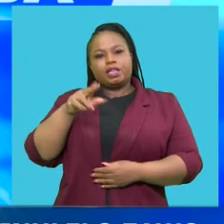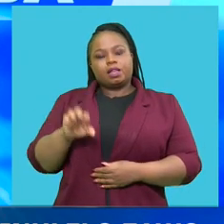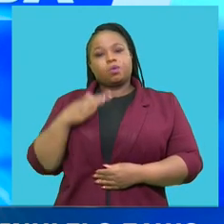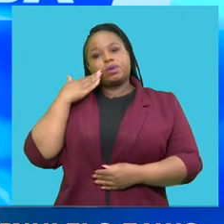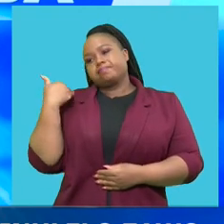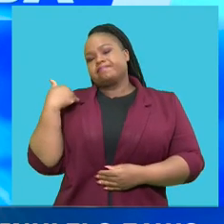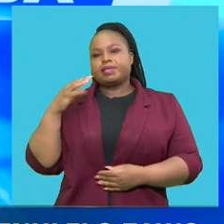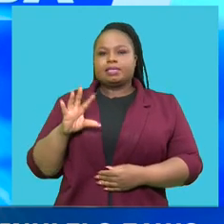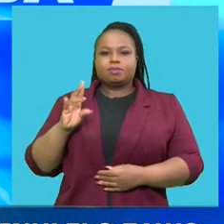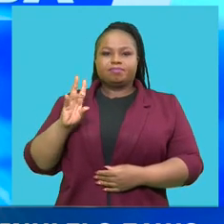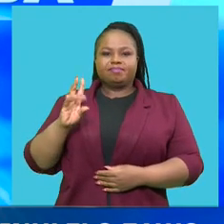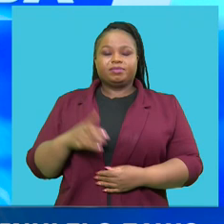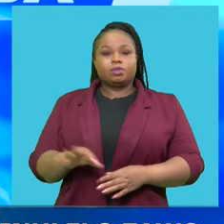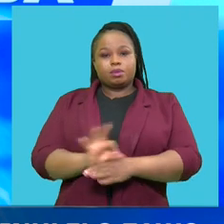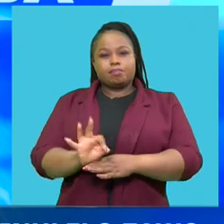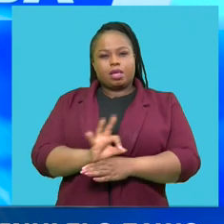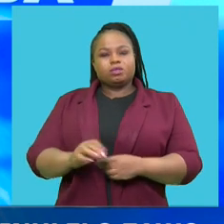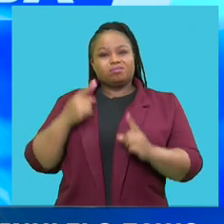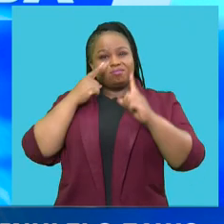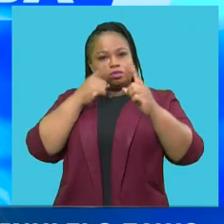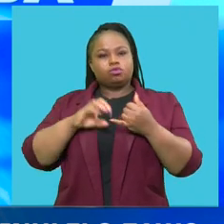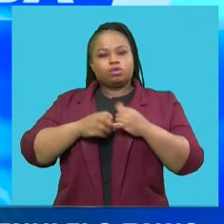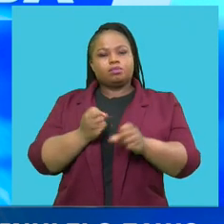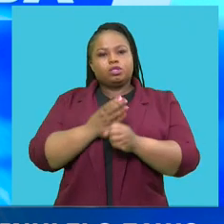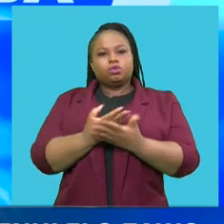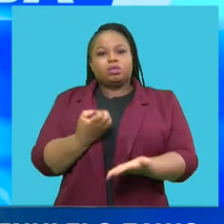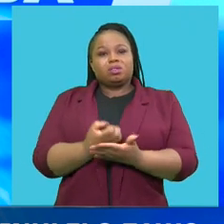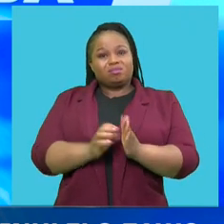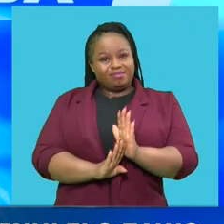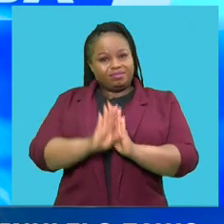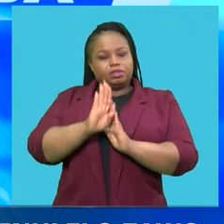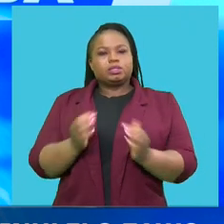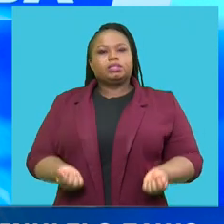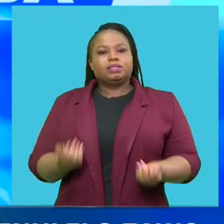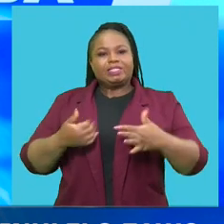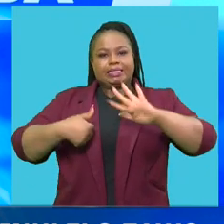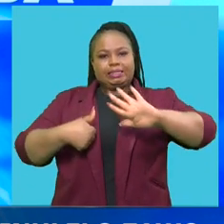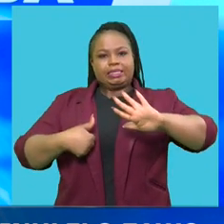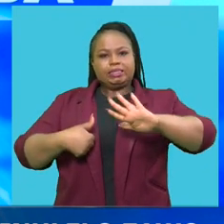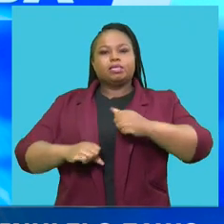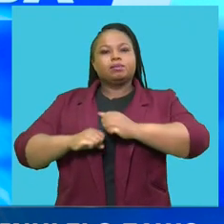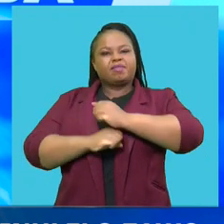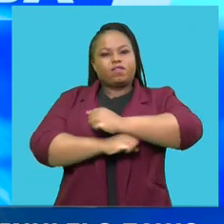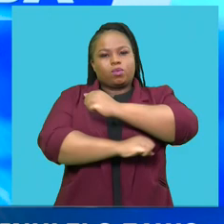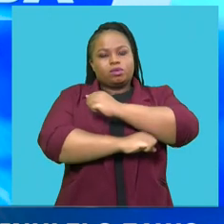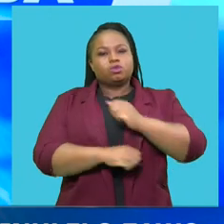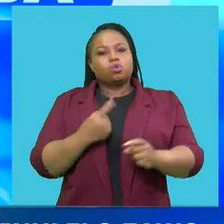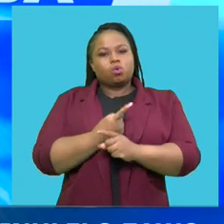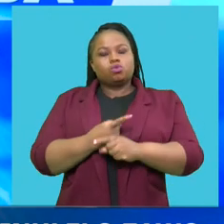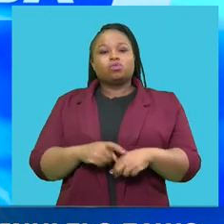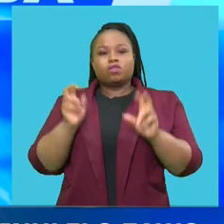ngolwesithathu. Inhlelo zalo masipala kuhloseke ngazo ukuthuthukisa le ndawo ngokuhlonza izinsika eziyisithupha ezihlanganisa